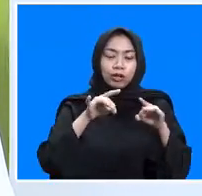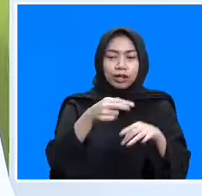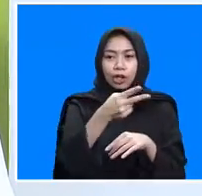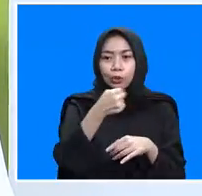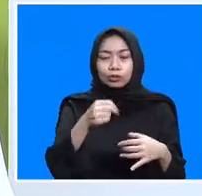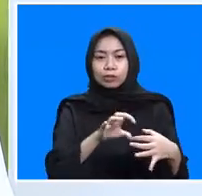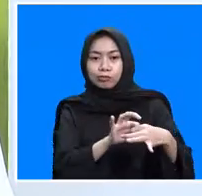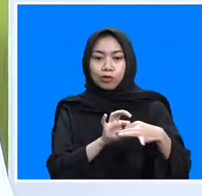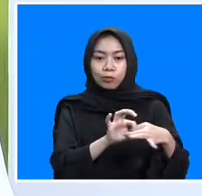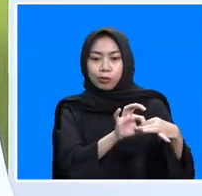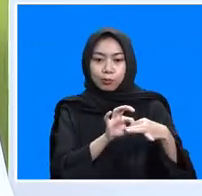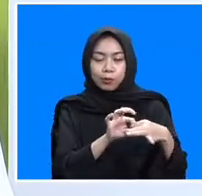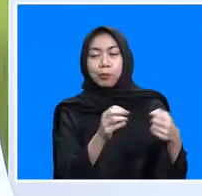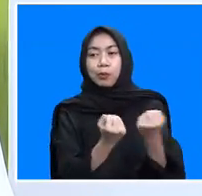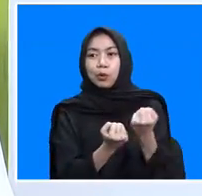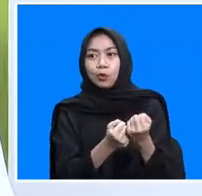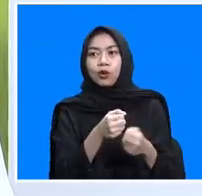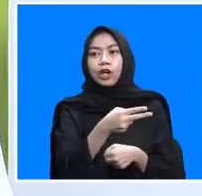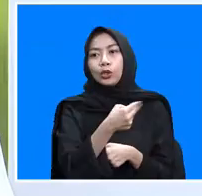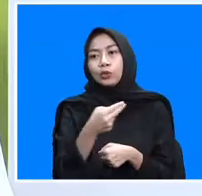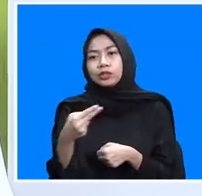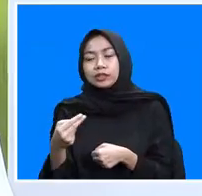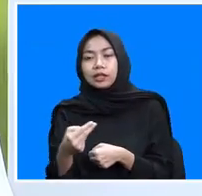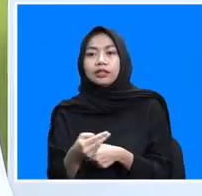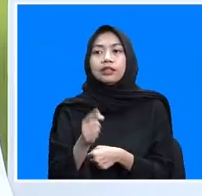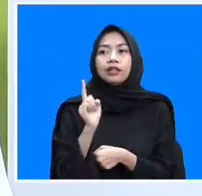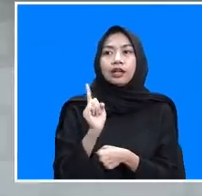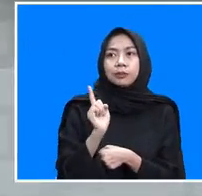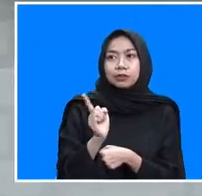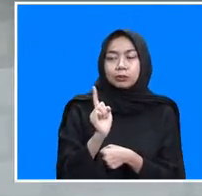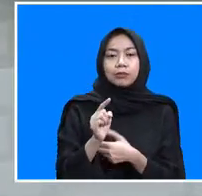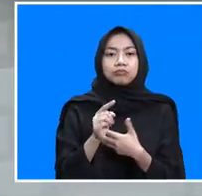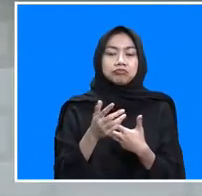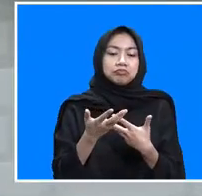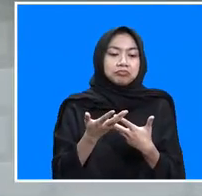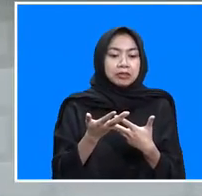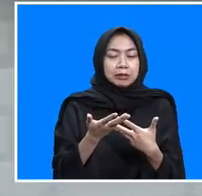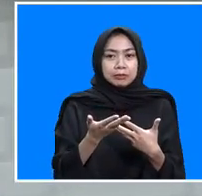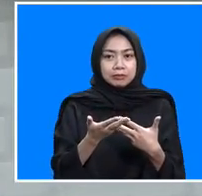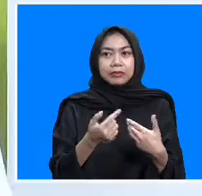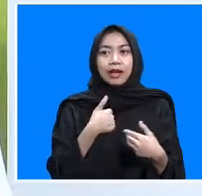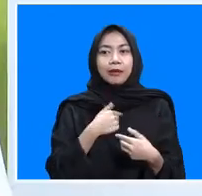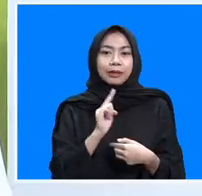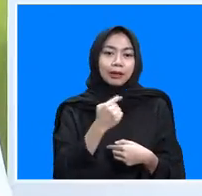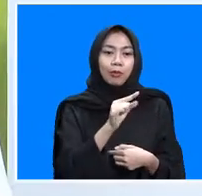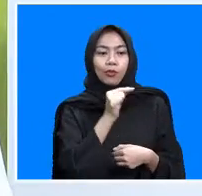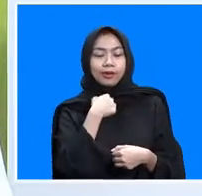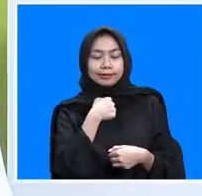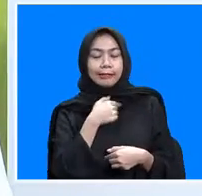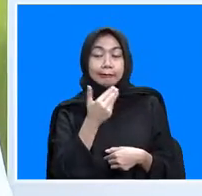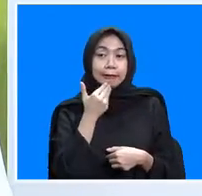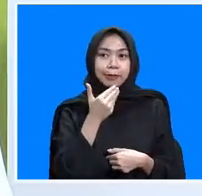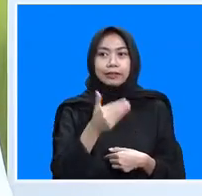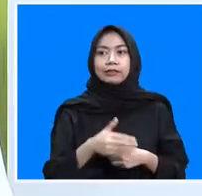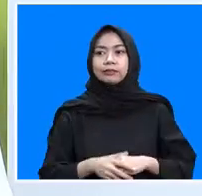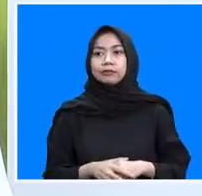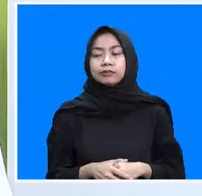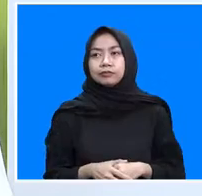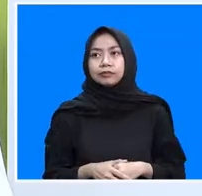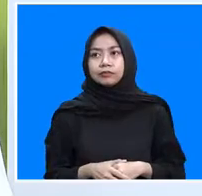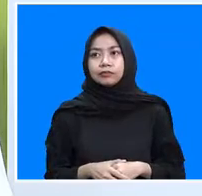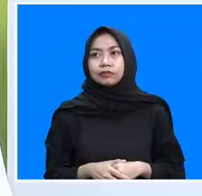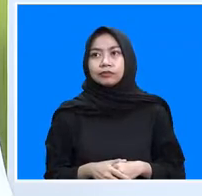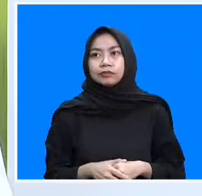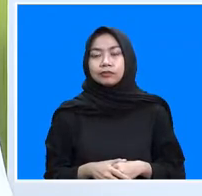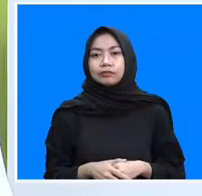to supporting Indonesia as part of its presidency. So first of all, thank you very much. When we